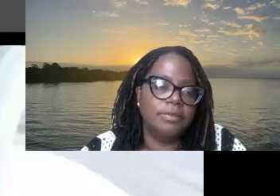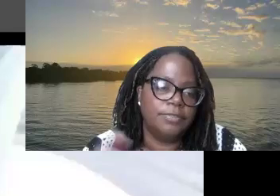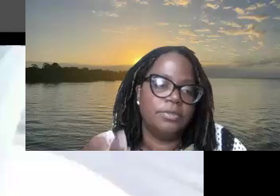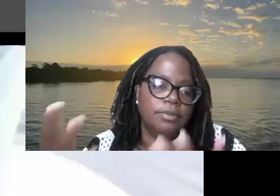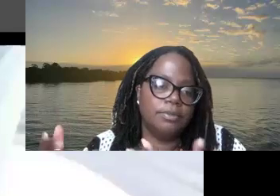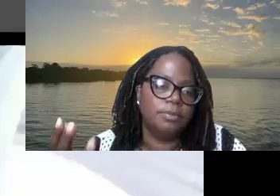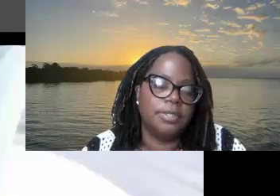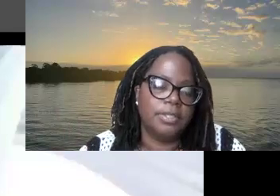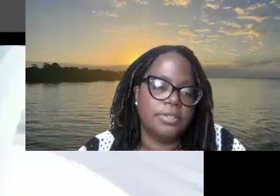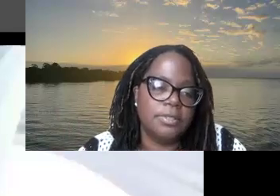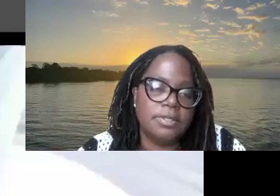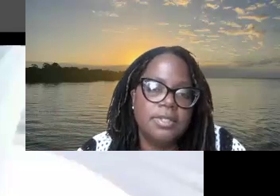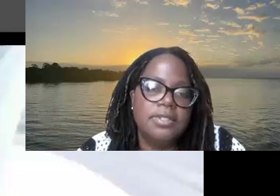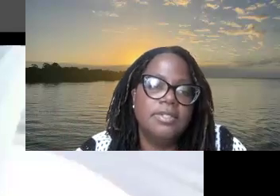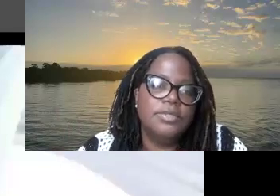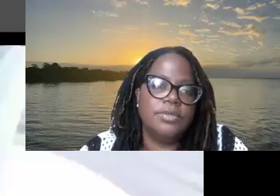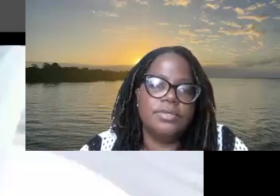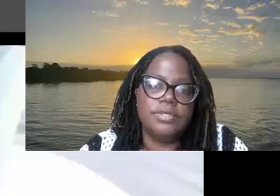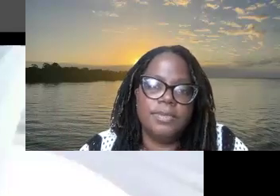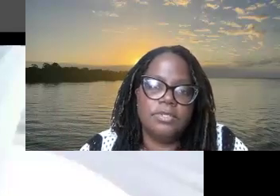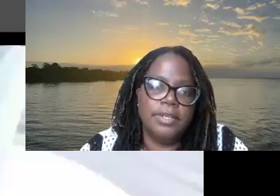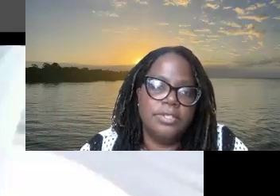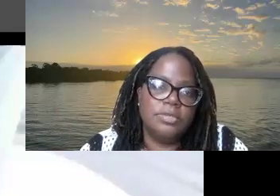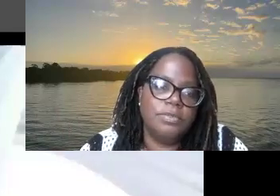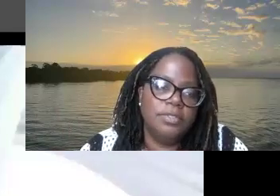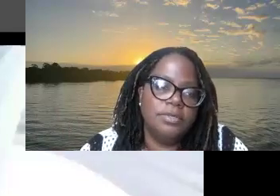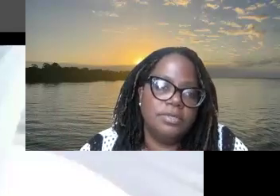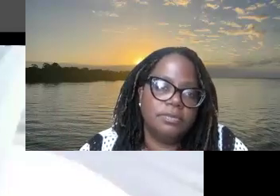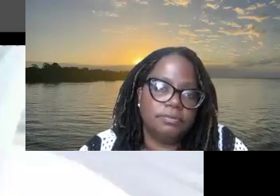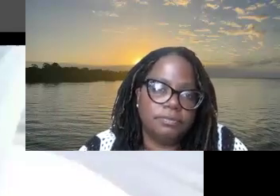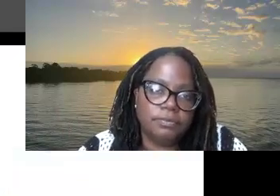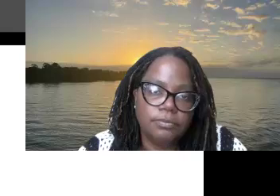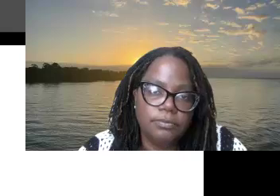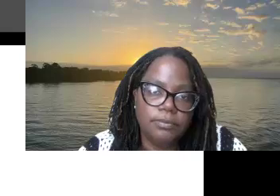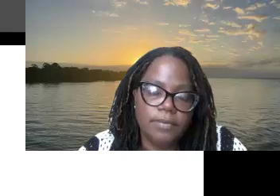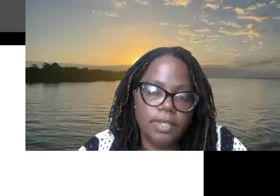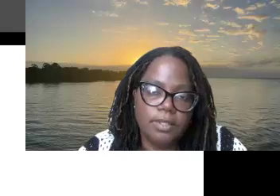and working cultures. So those are some of the strategies we've used.